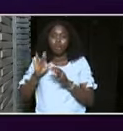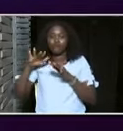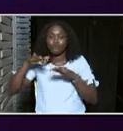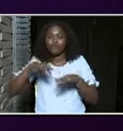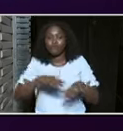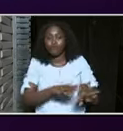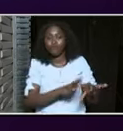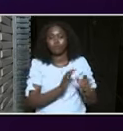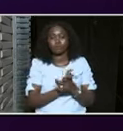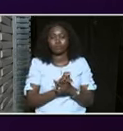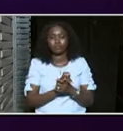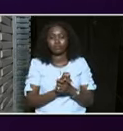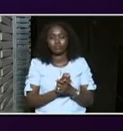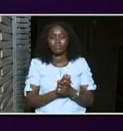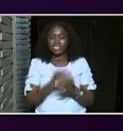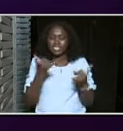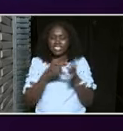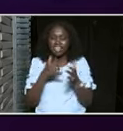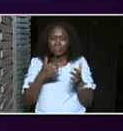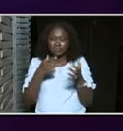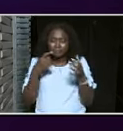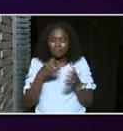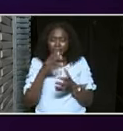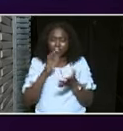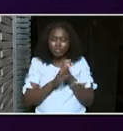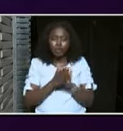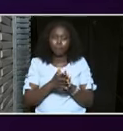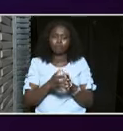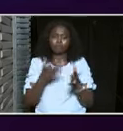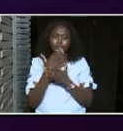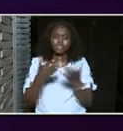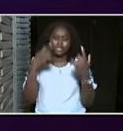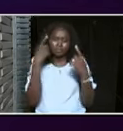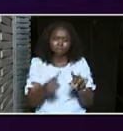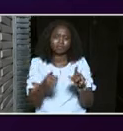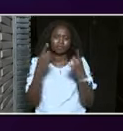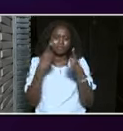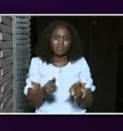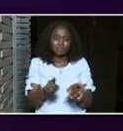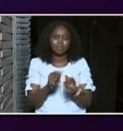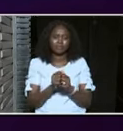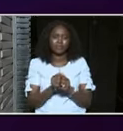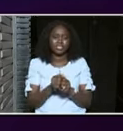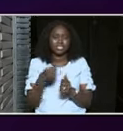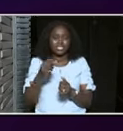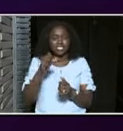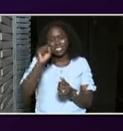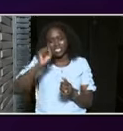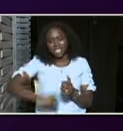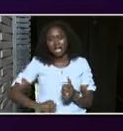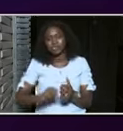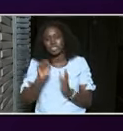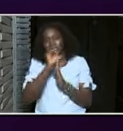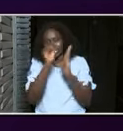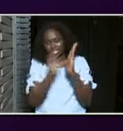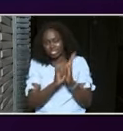Overflooding has become a recurring decimal in the southern states.